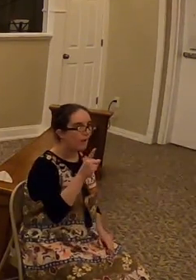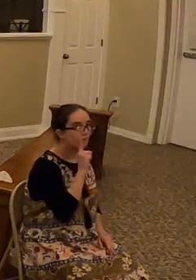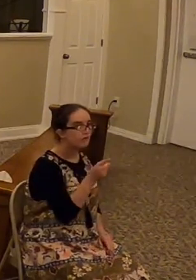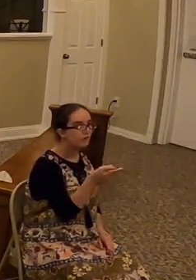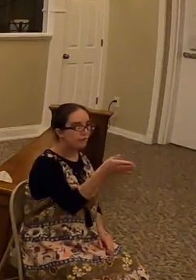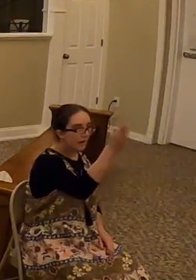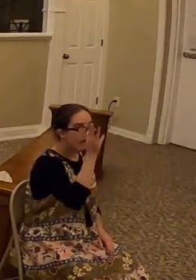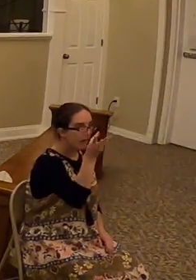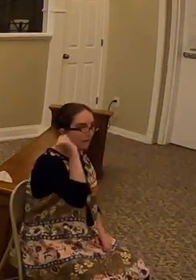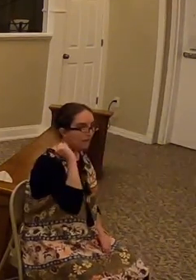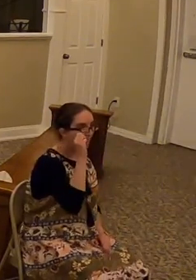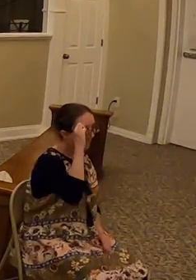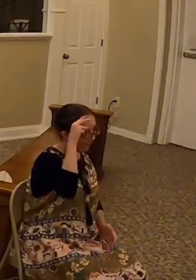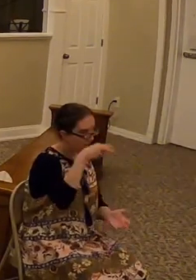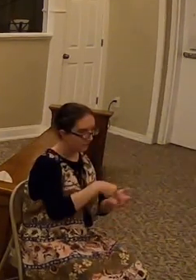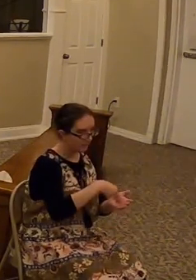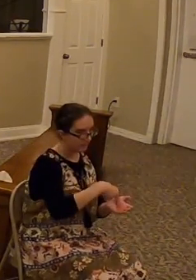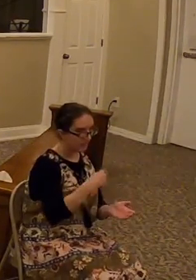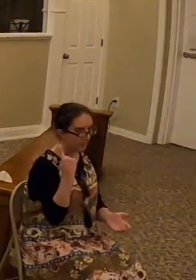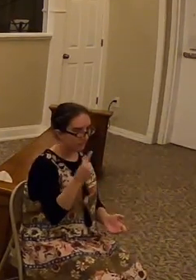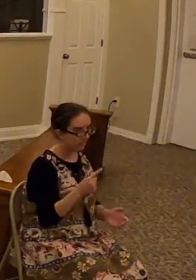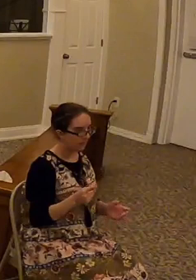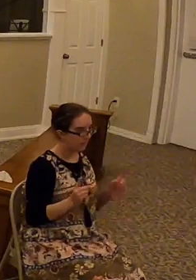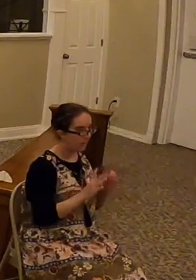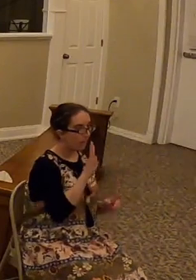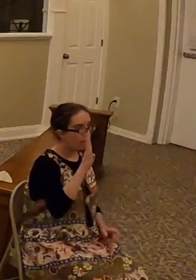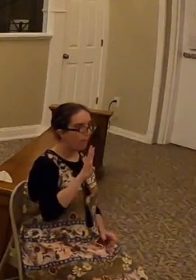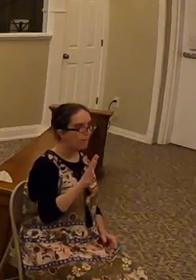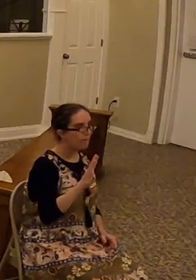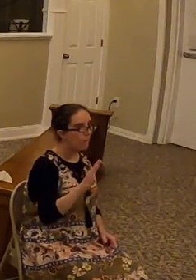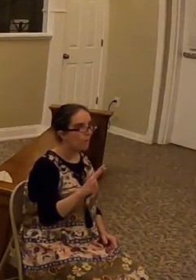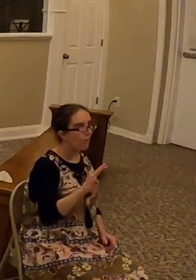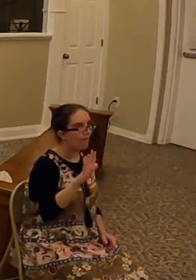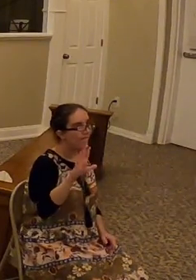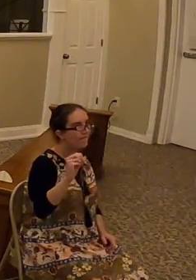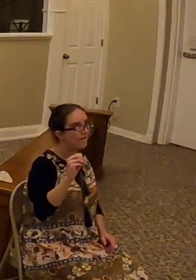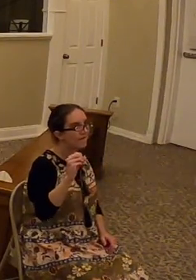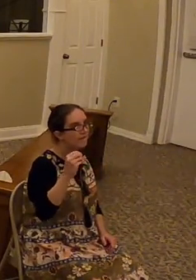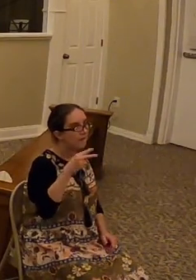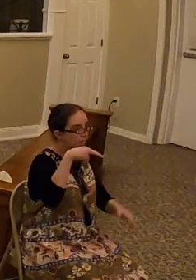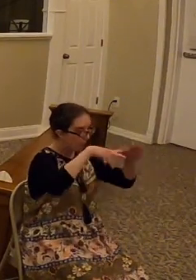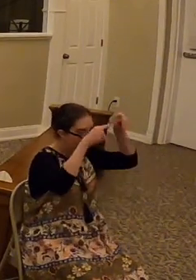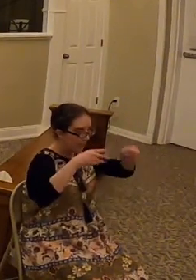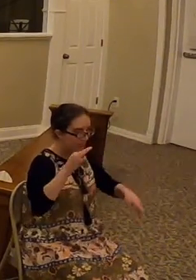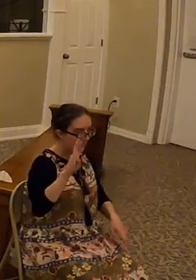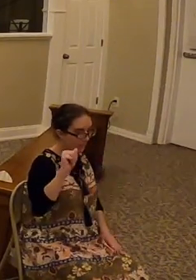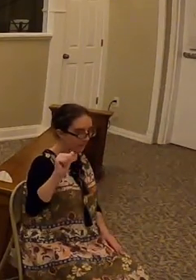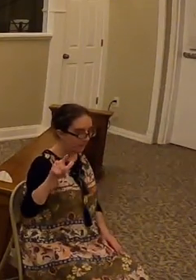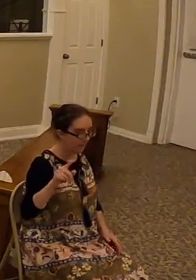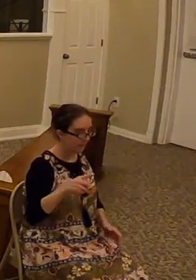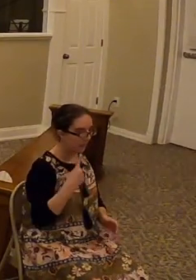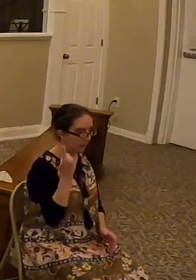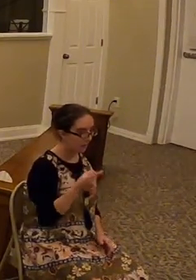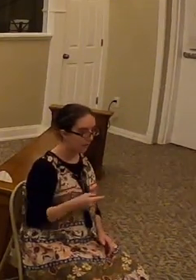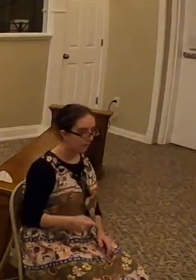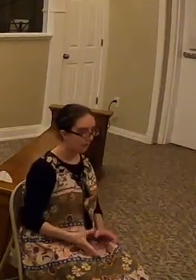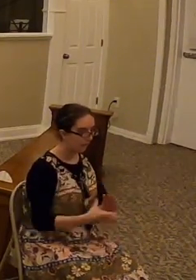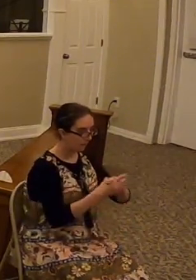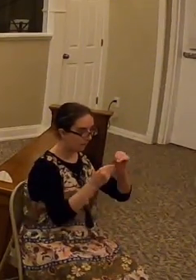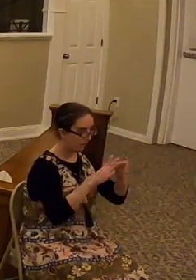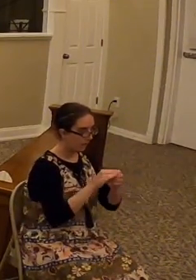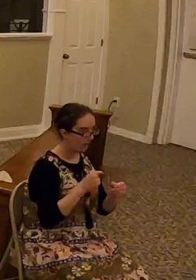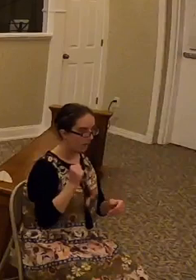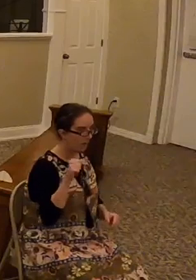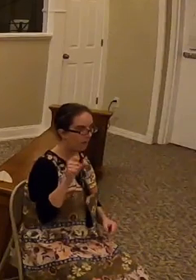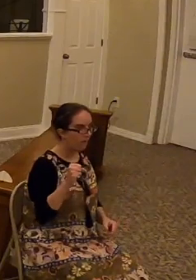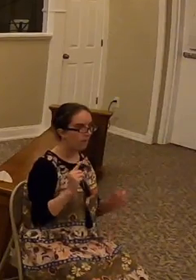true God was. He stood alone facing 450 prophets of Baal. Now, that's why we always say that story.